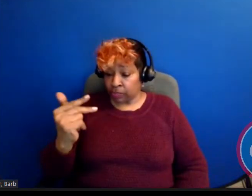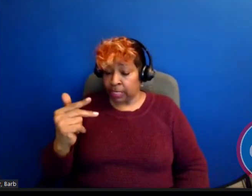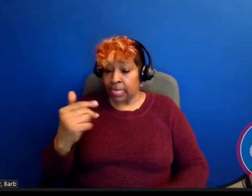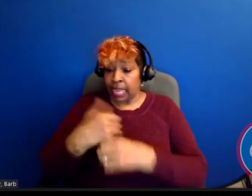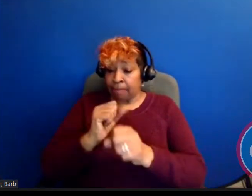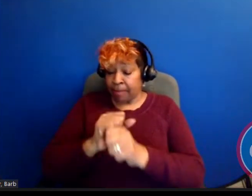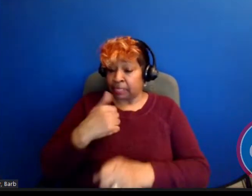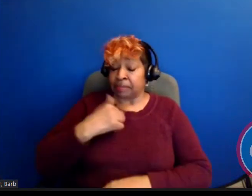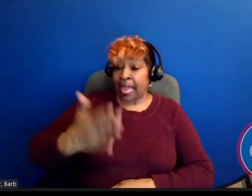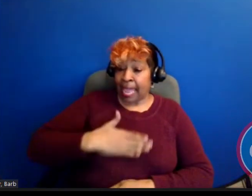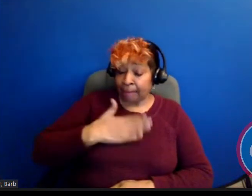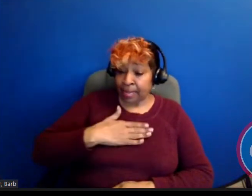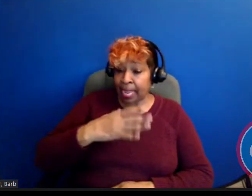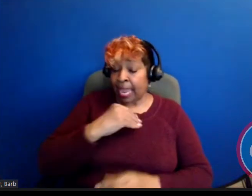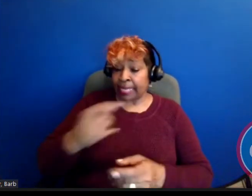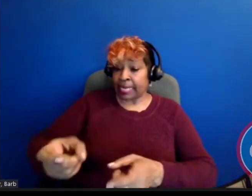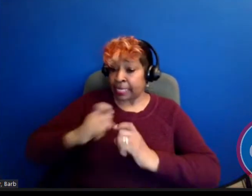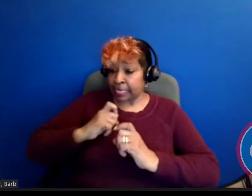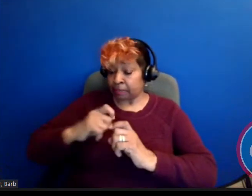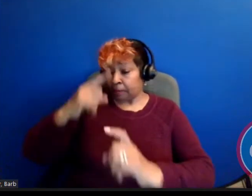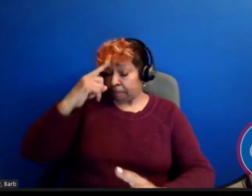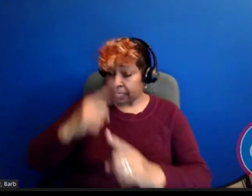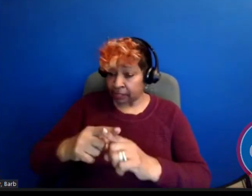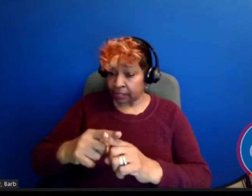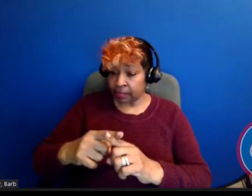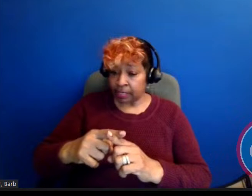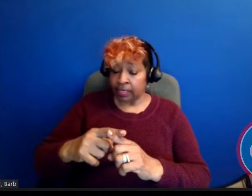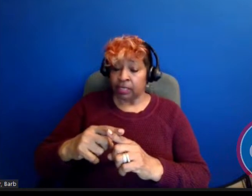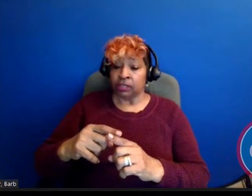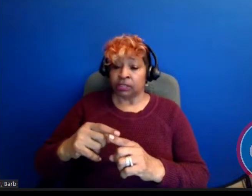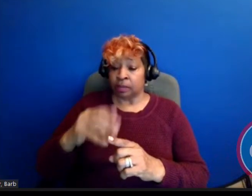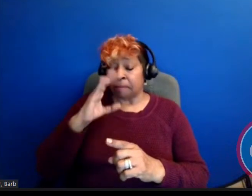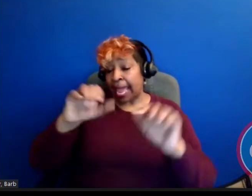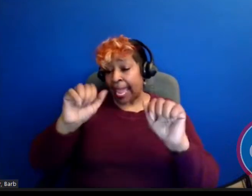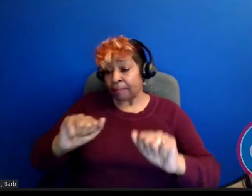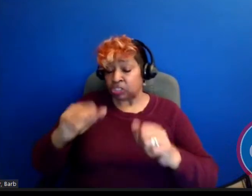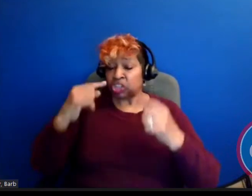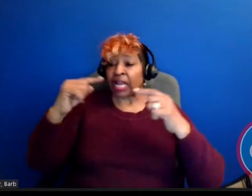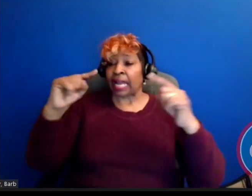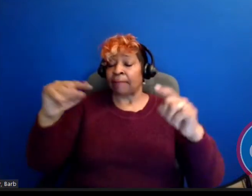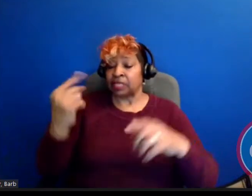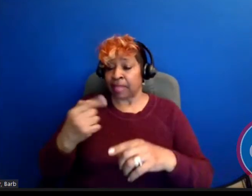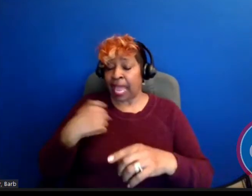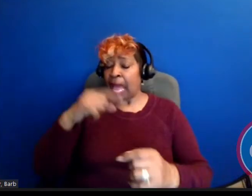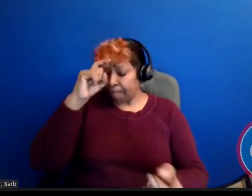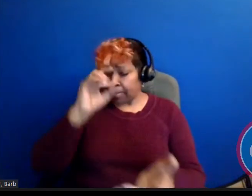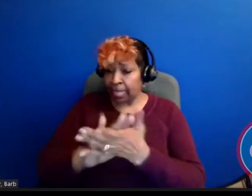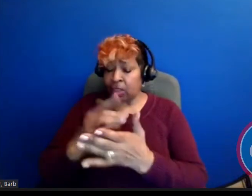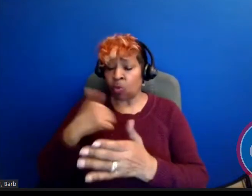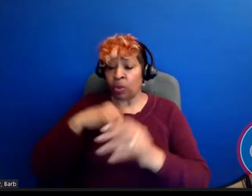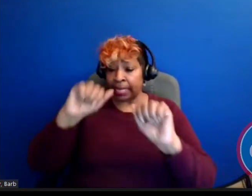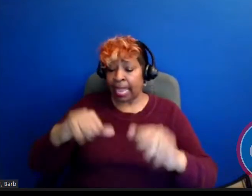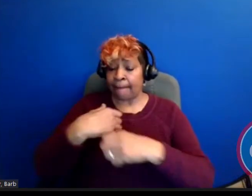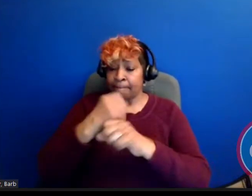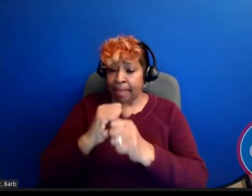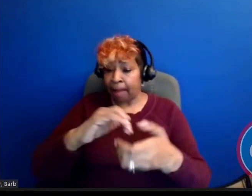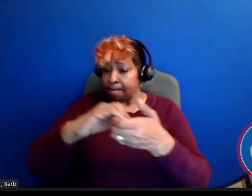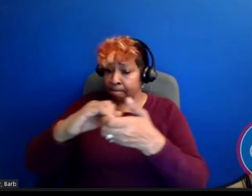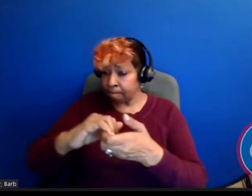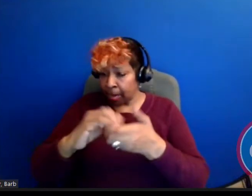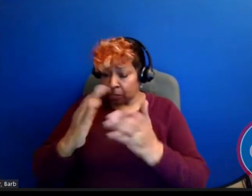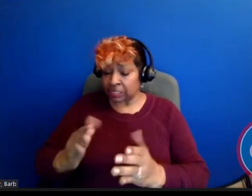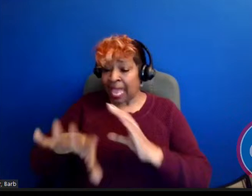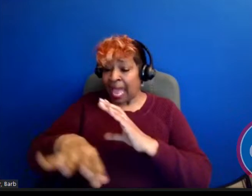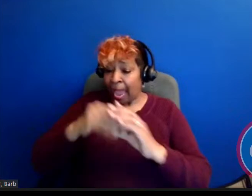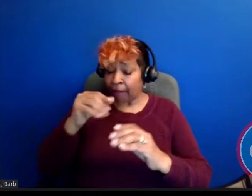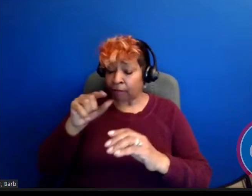me optimism towards being able to accomplish something, because I believe that we can make partners out of those aldermen, or that we can make partners